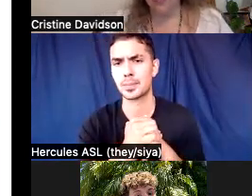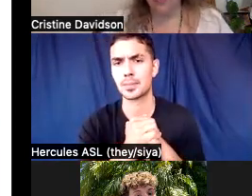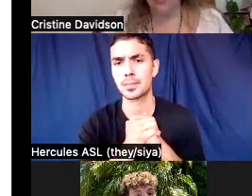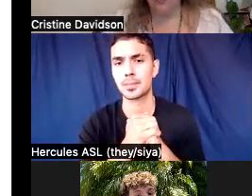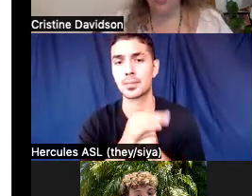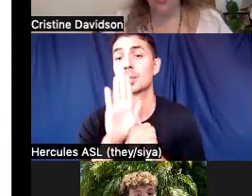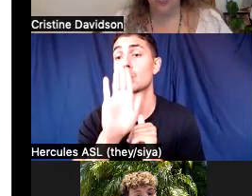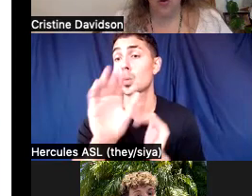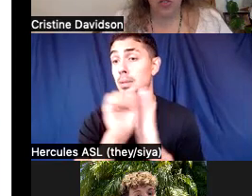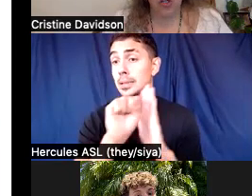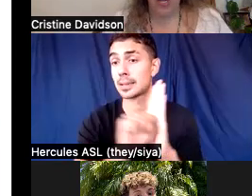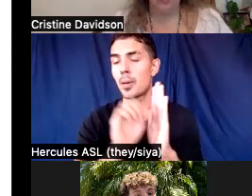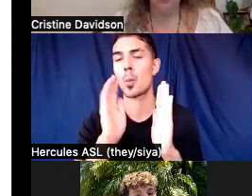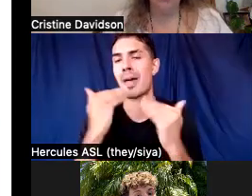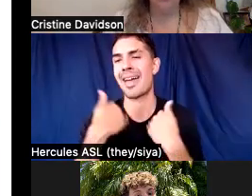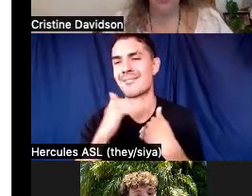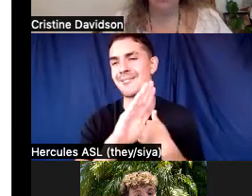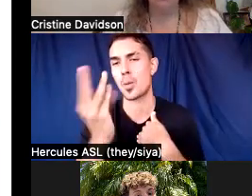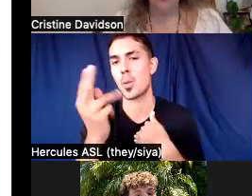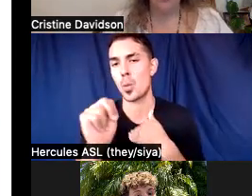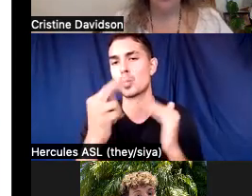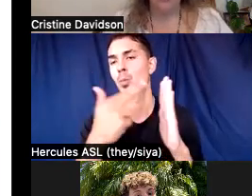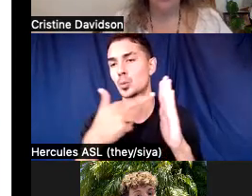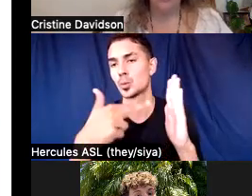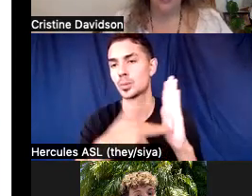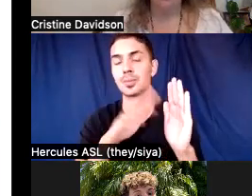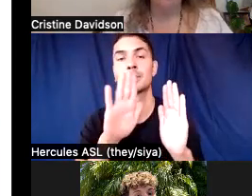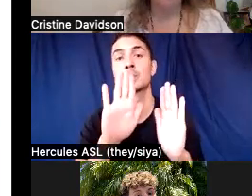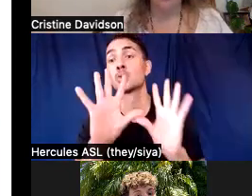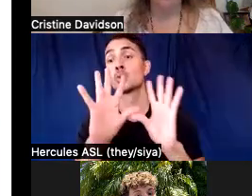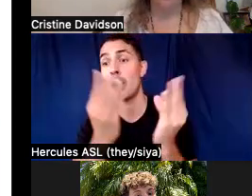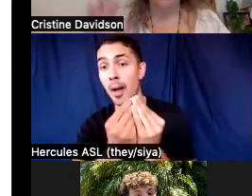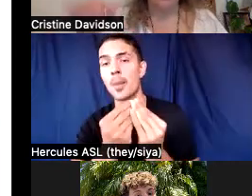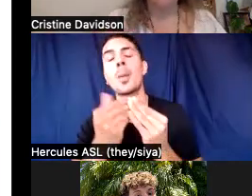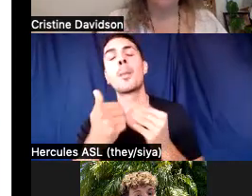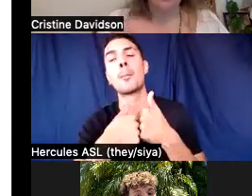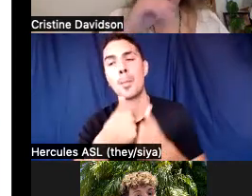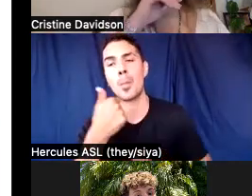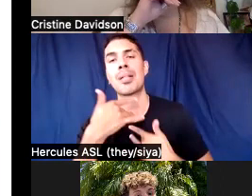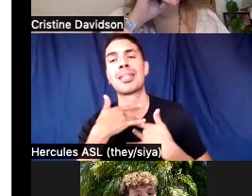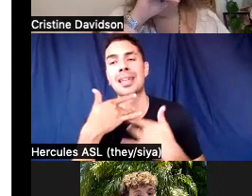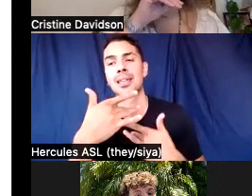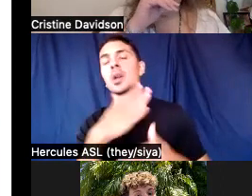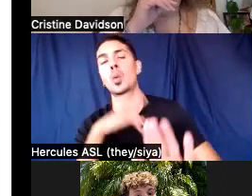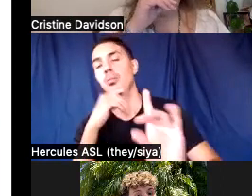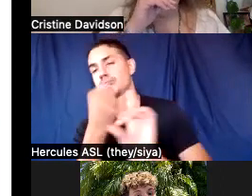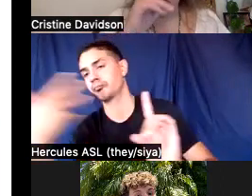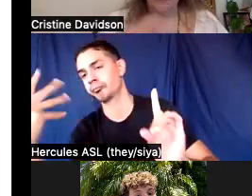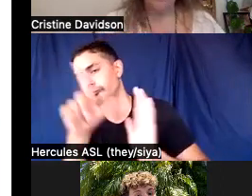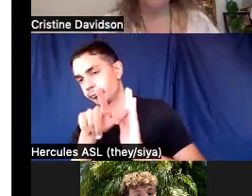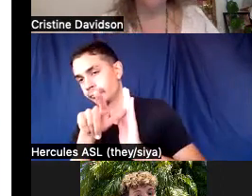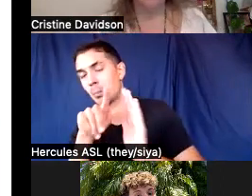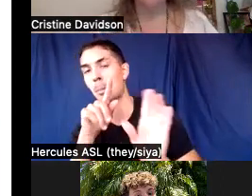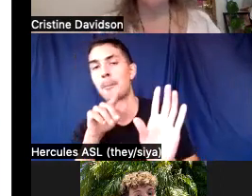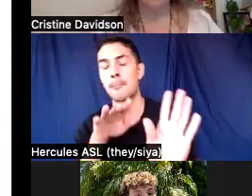sex offender registration. Your own tribe will likely have, we'll be talking about that in a second.